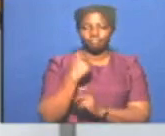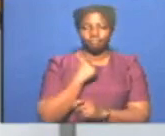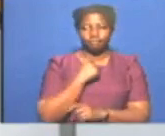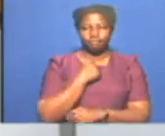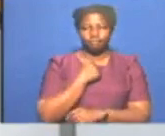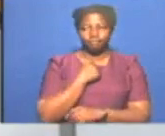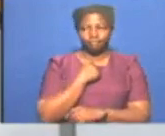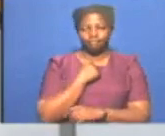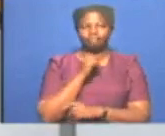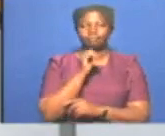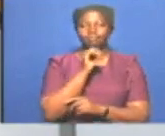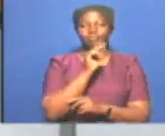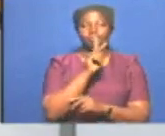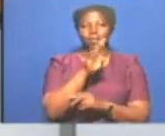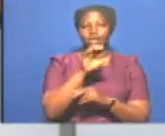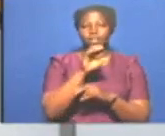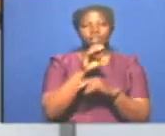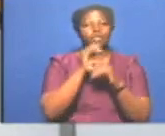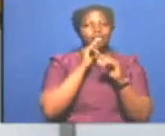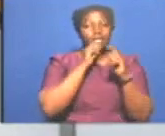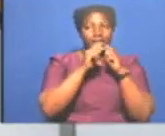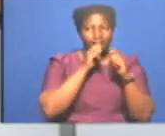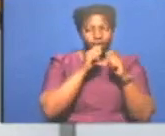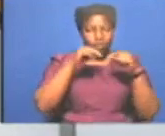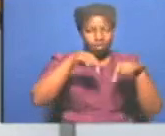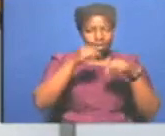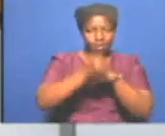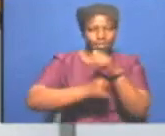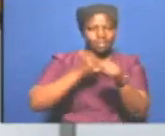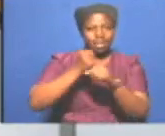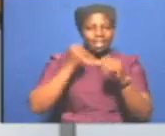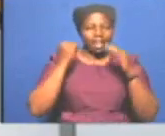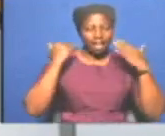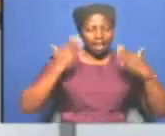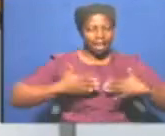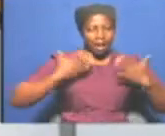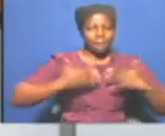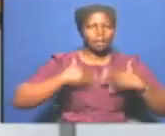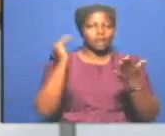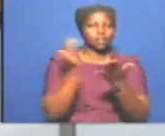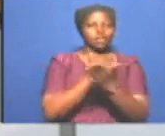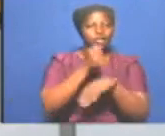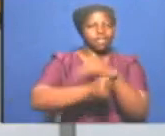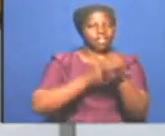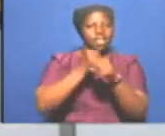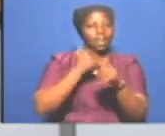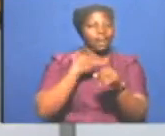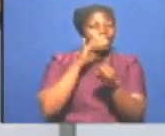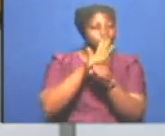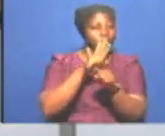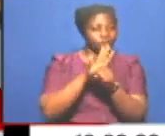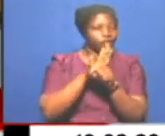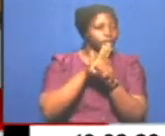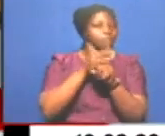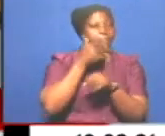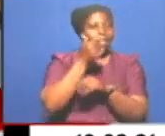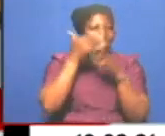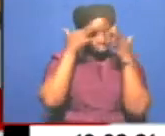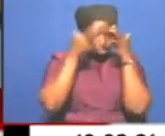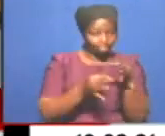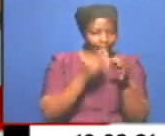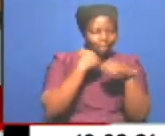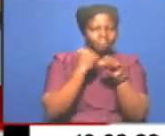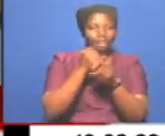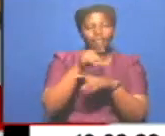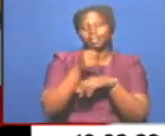this new year. Happy New Year. We have got very good resolutions for the show this year to make it even more better and more personal